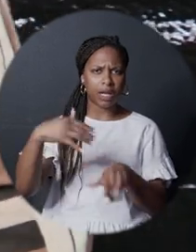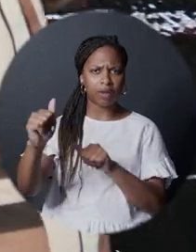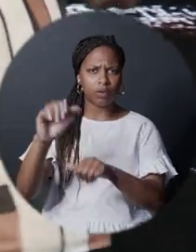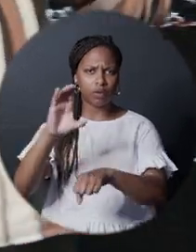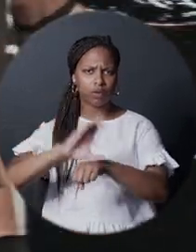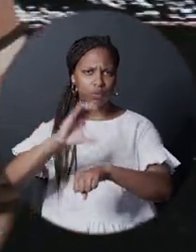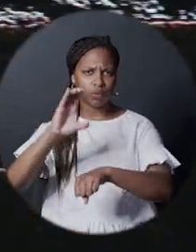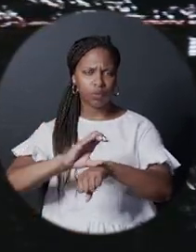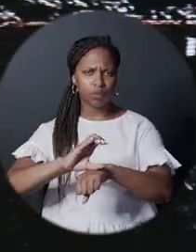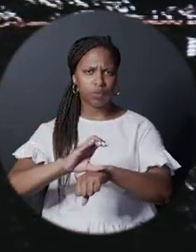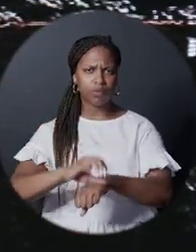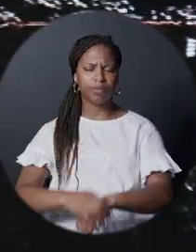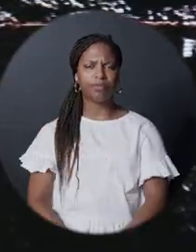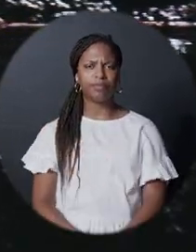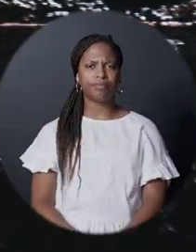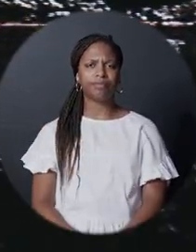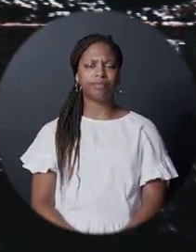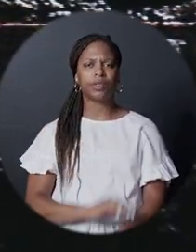knowing that I cuss when I leave church.